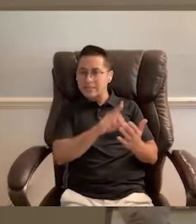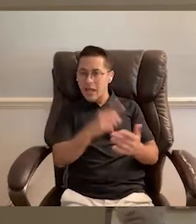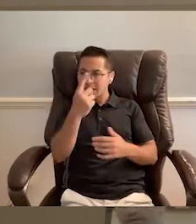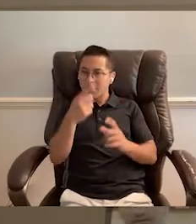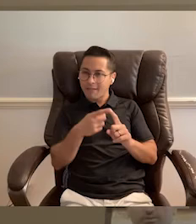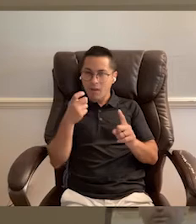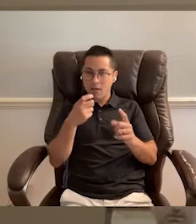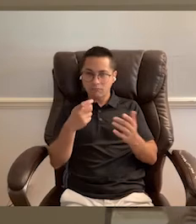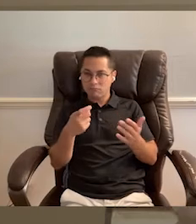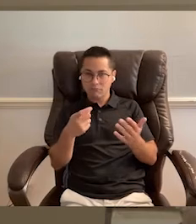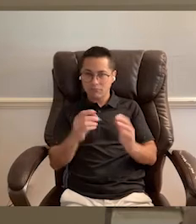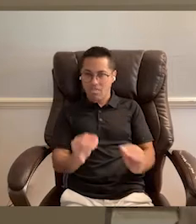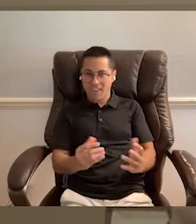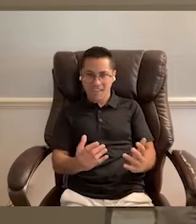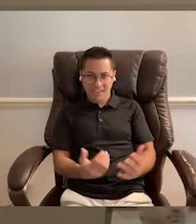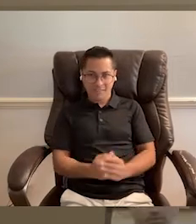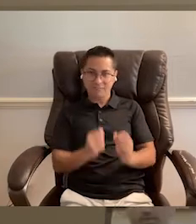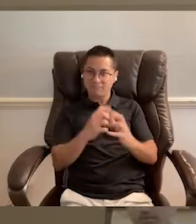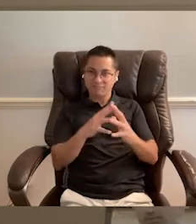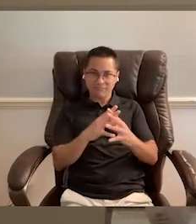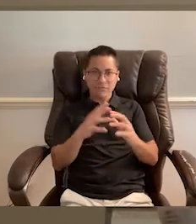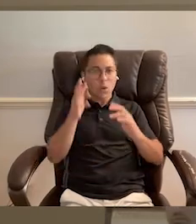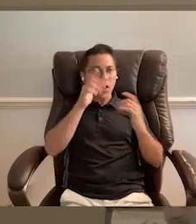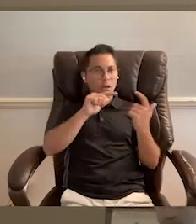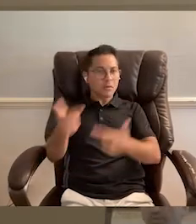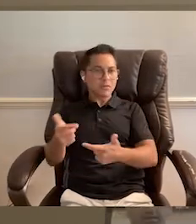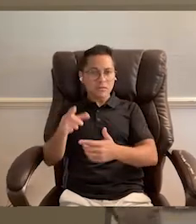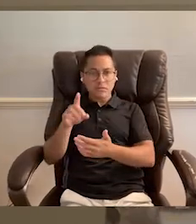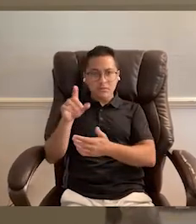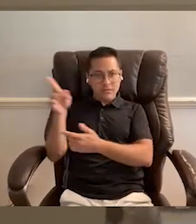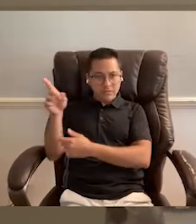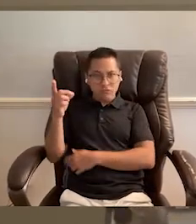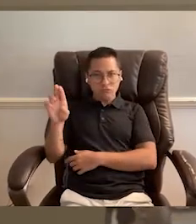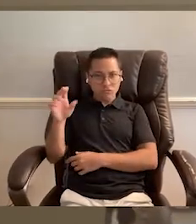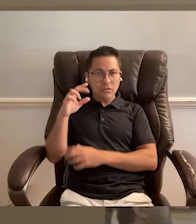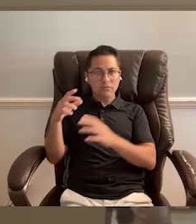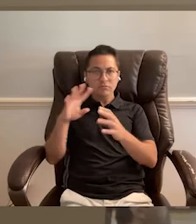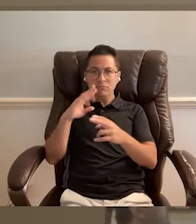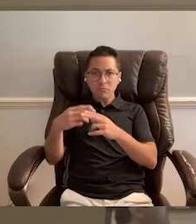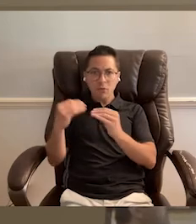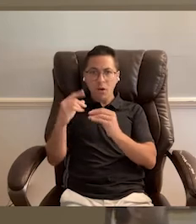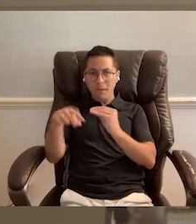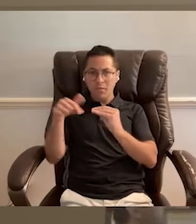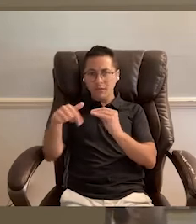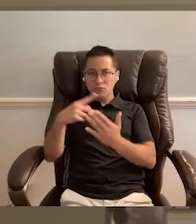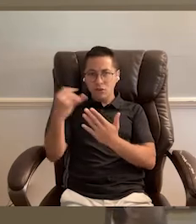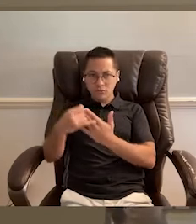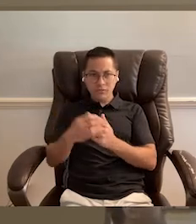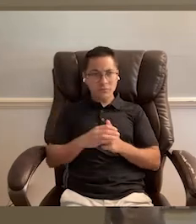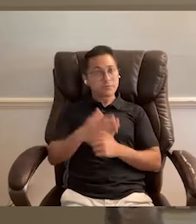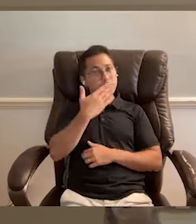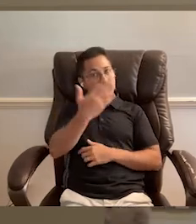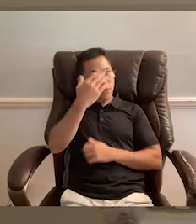toward people with ALS, where they cannot move any muscles, so they can control robots with their mind. And then we're going to talk about how